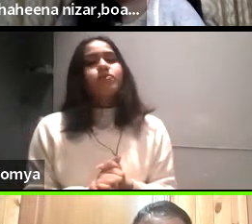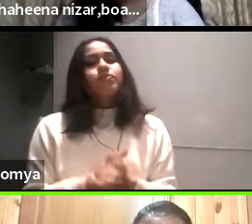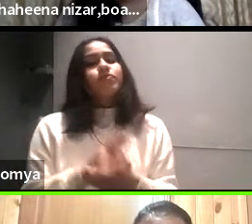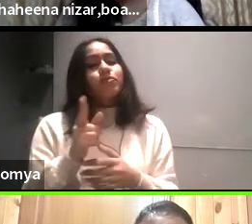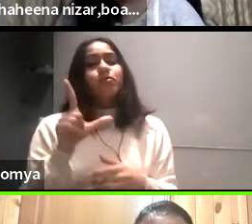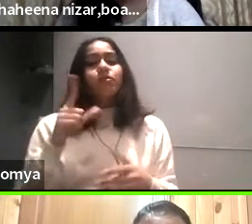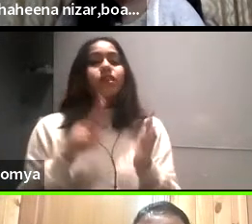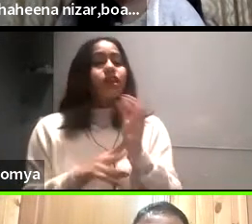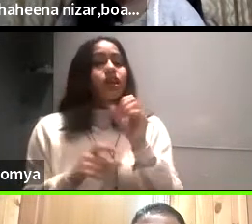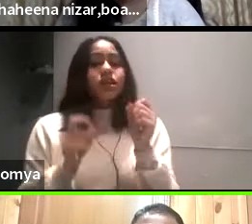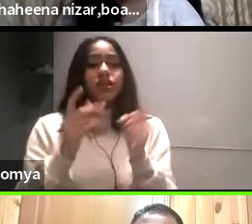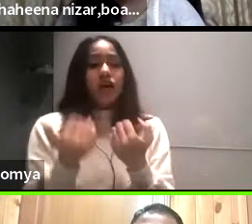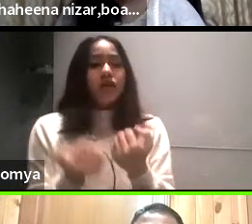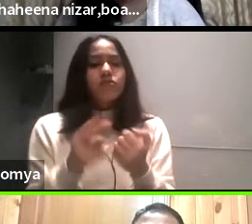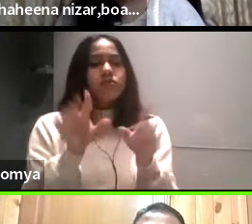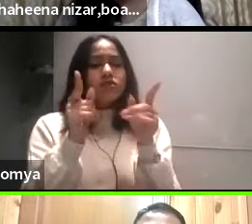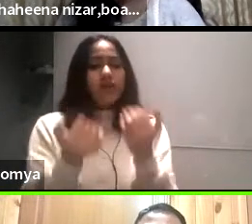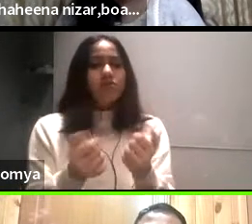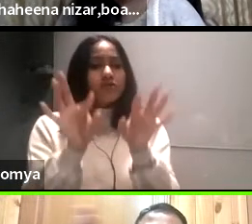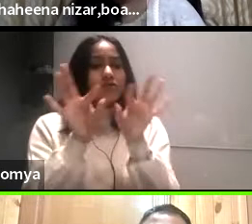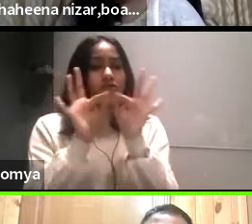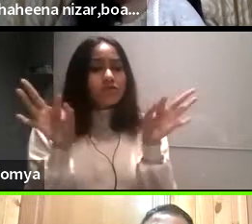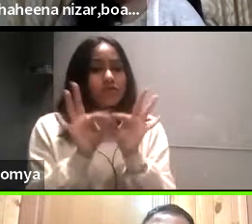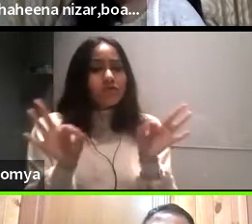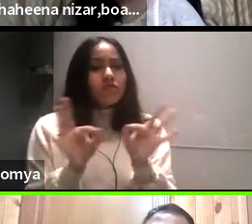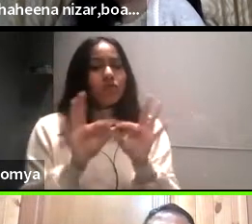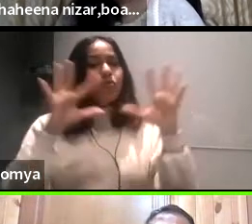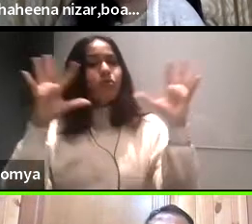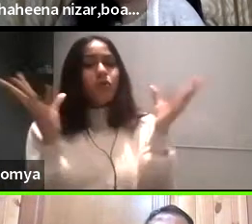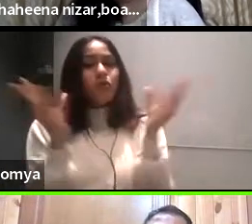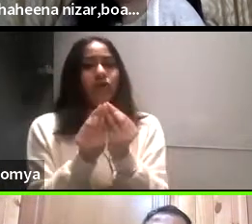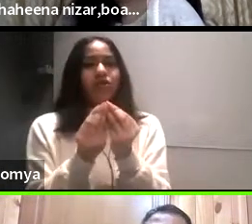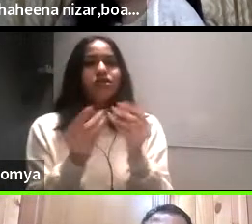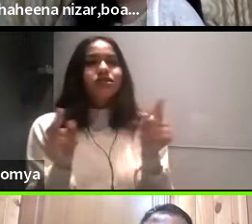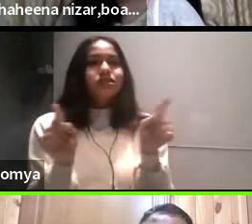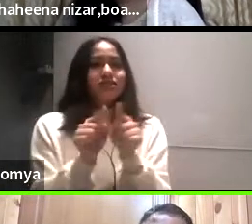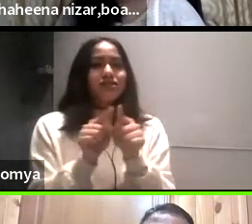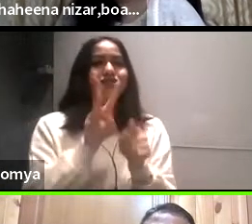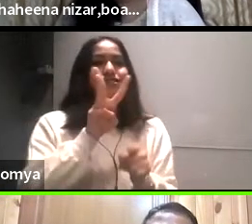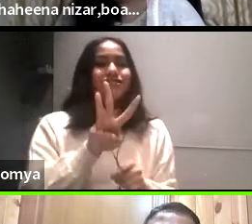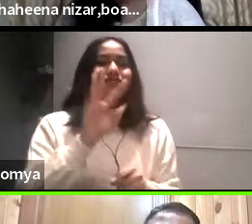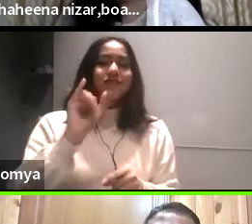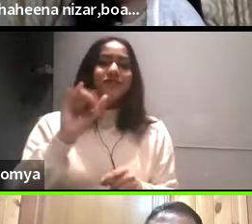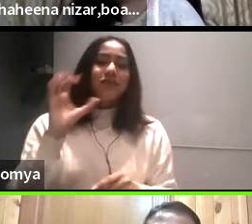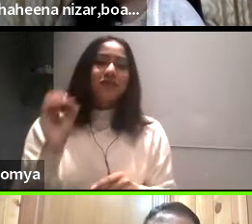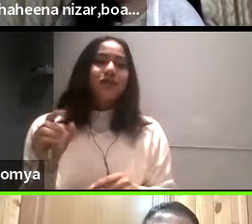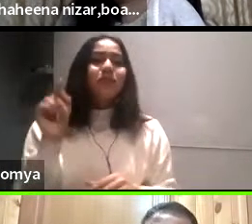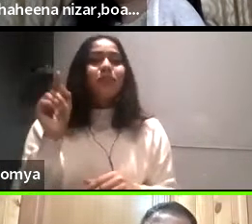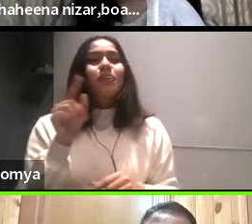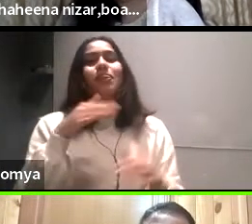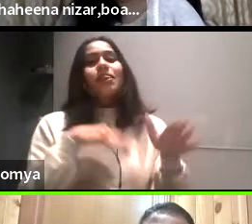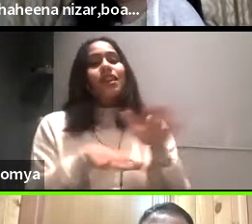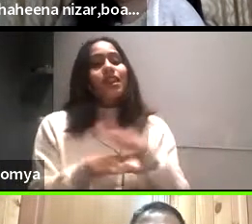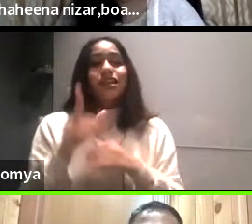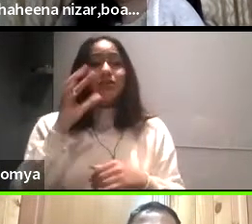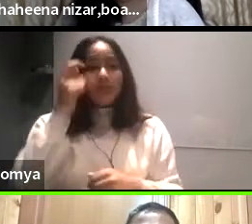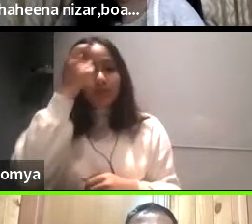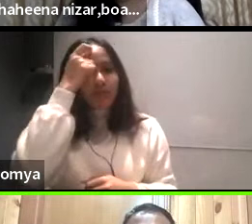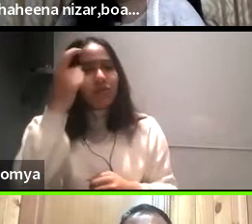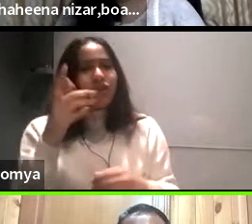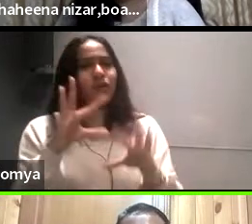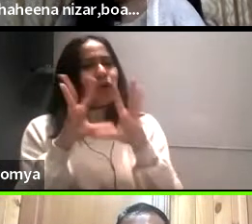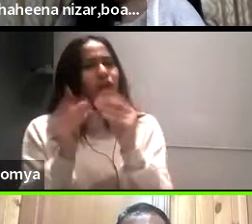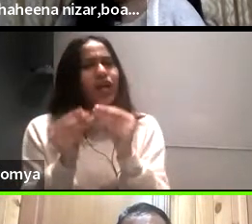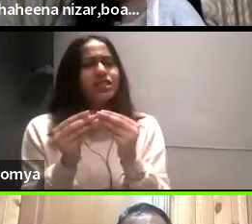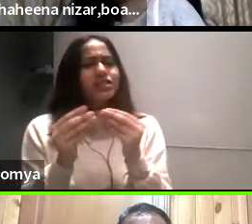enlightening, because you have put the entire problem 360 degrees, where whatever is available. So there is a